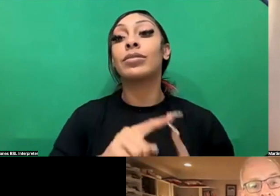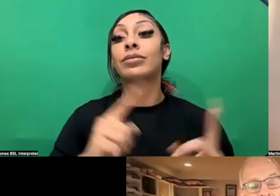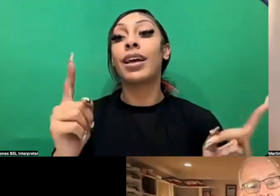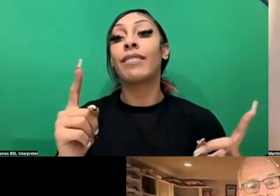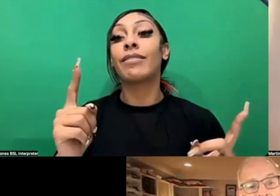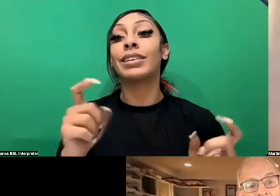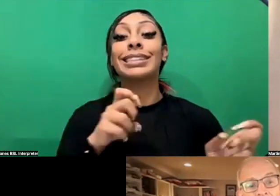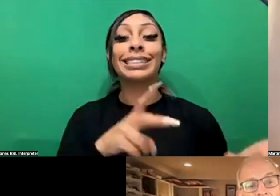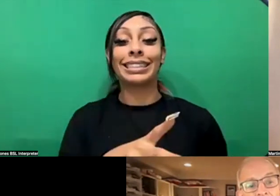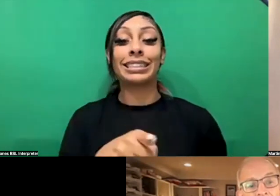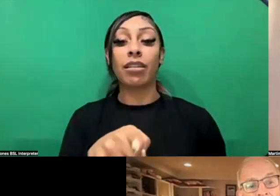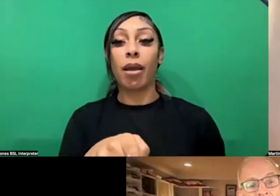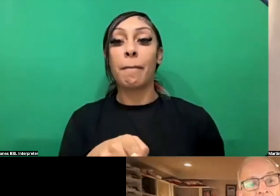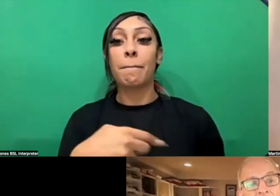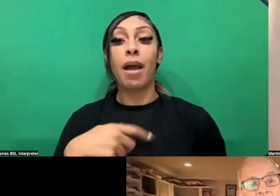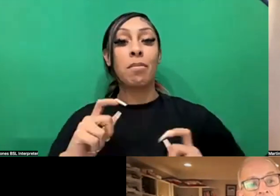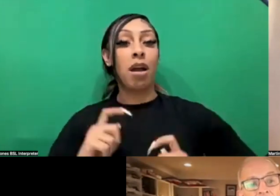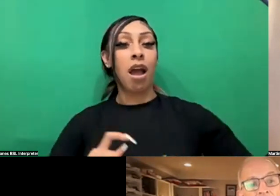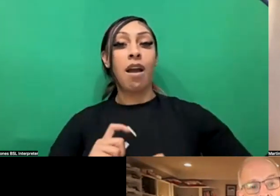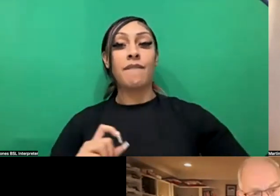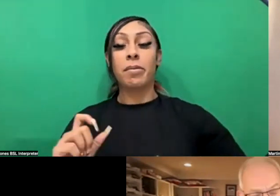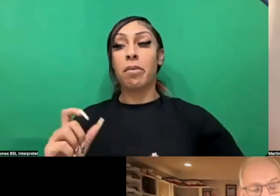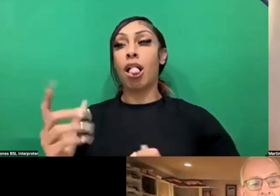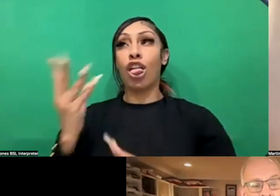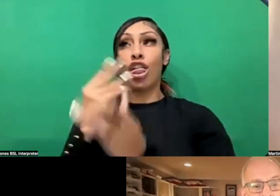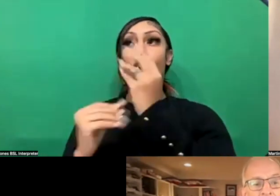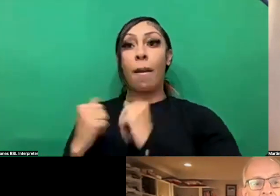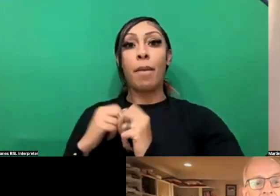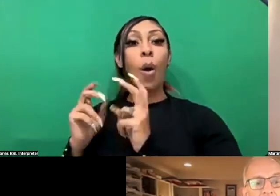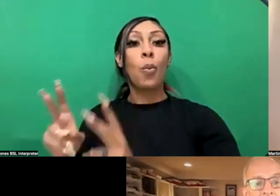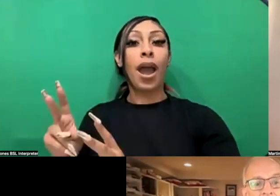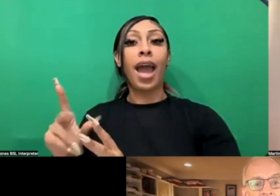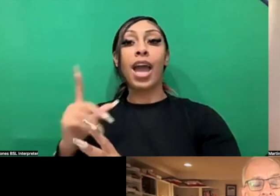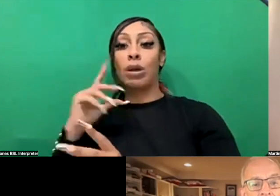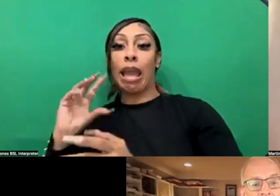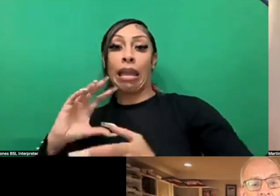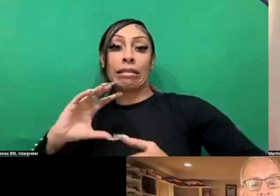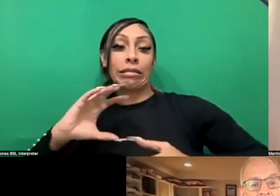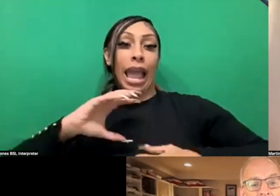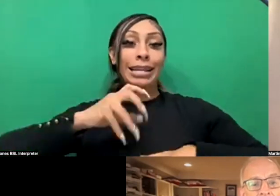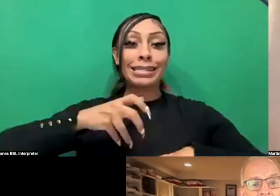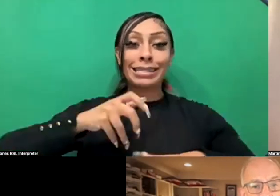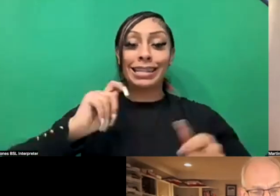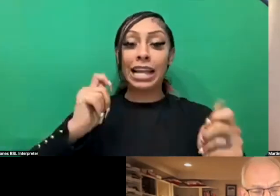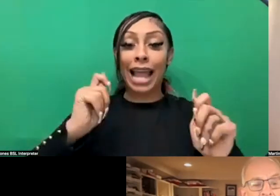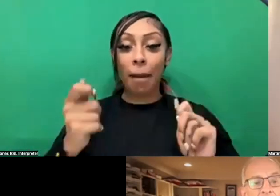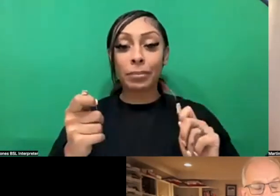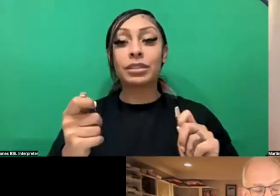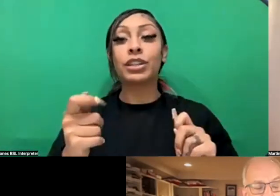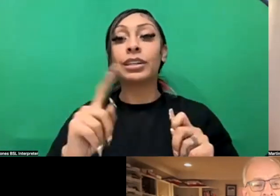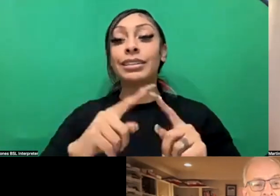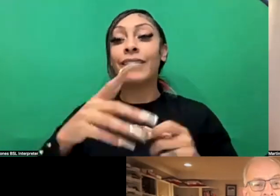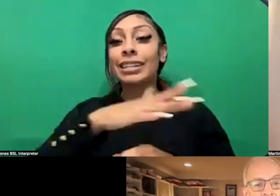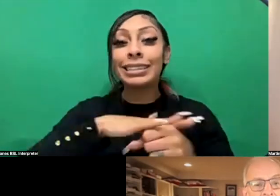system than you have, and I'm very comfortable with that now. So it is very adaptable to different situations. You can, I should